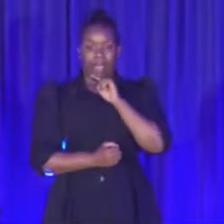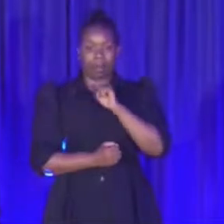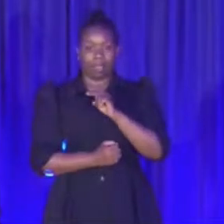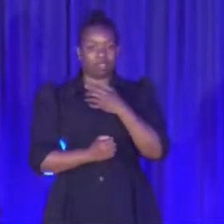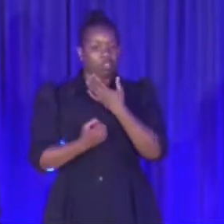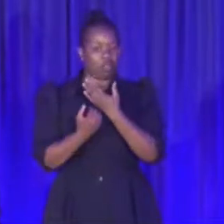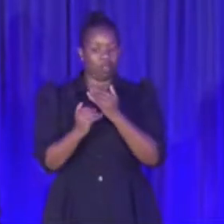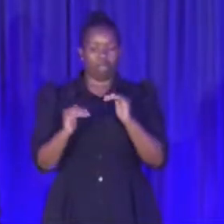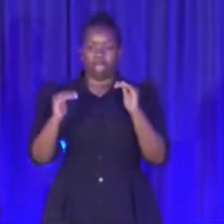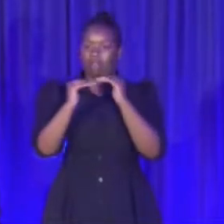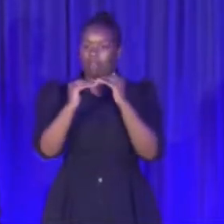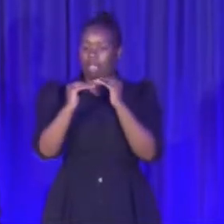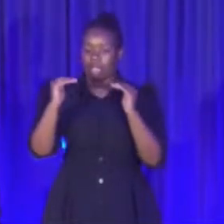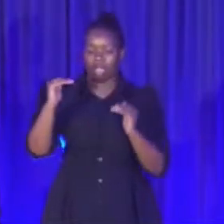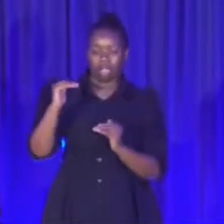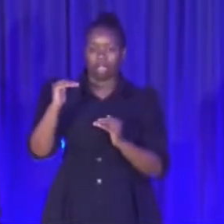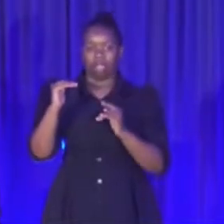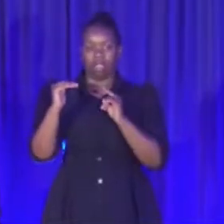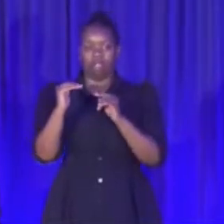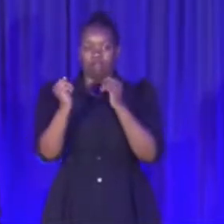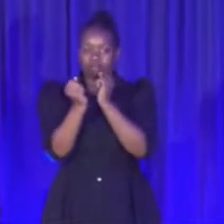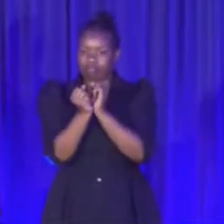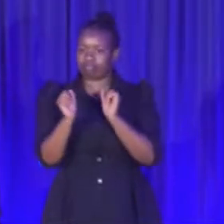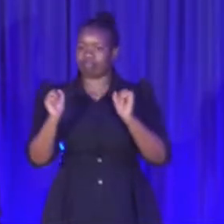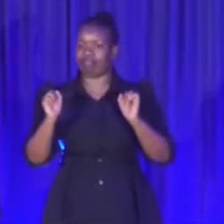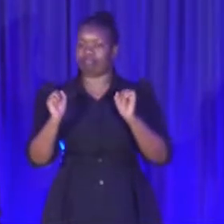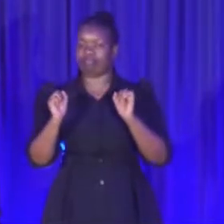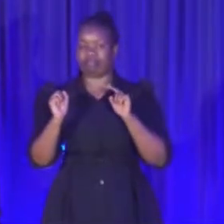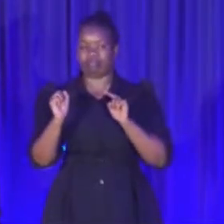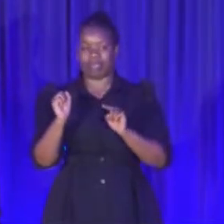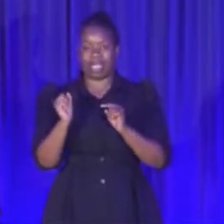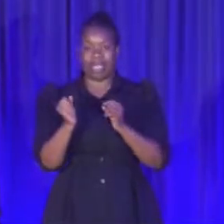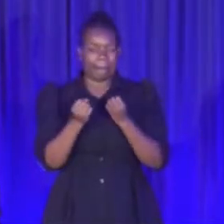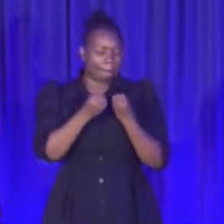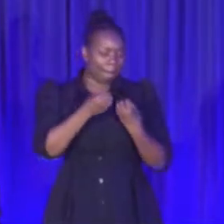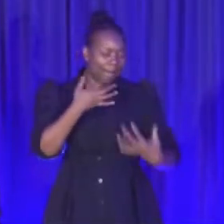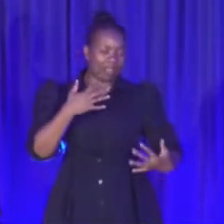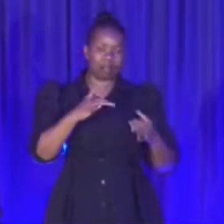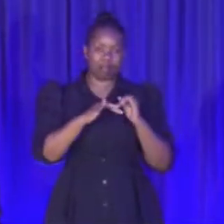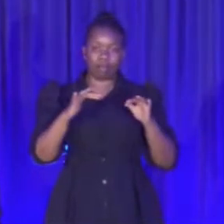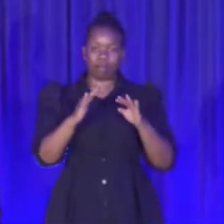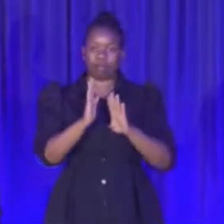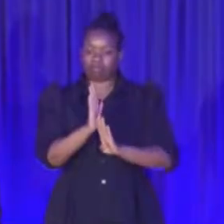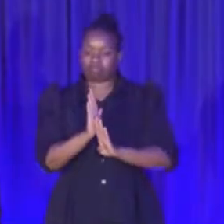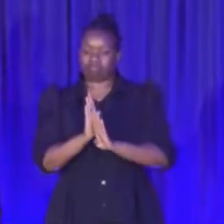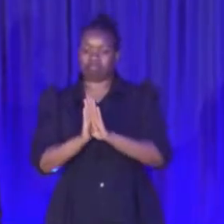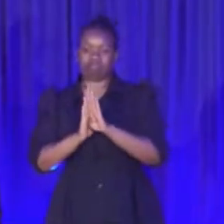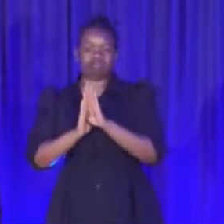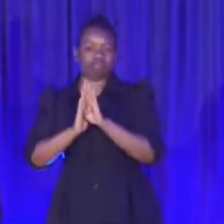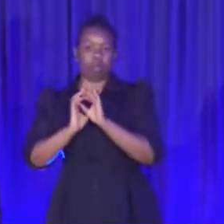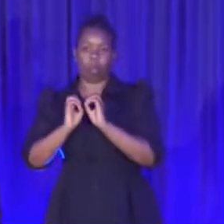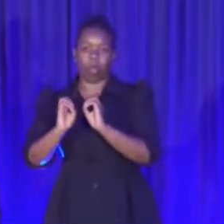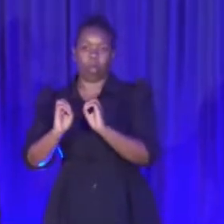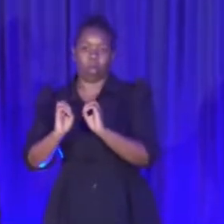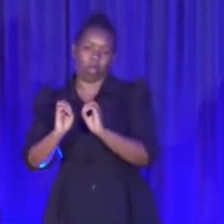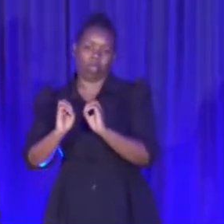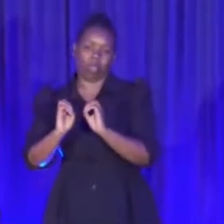democracy. For too many, lived realities have not improved as they had